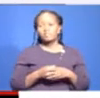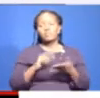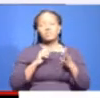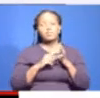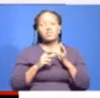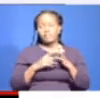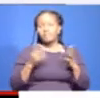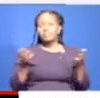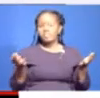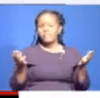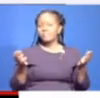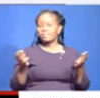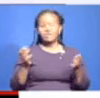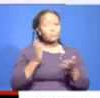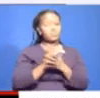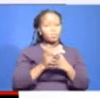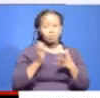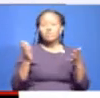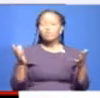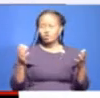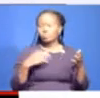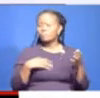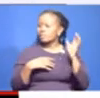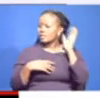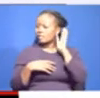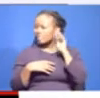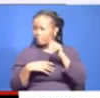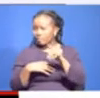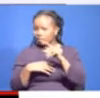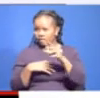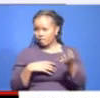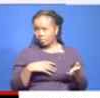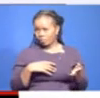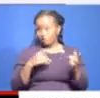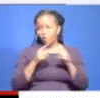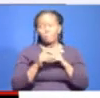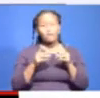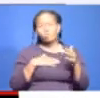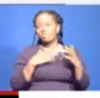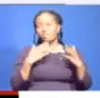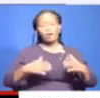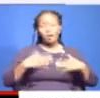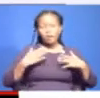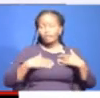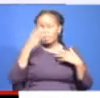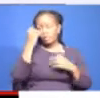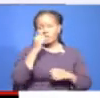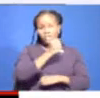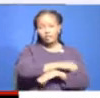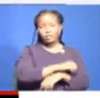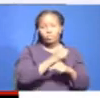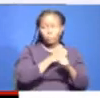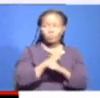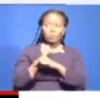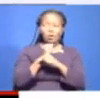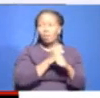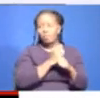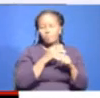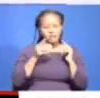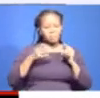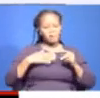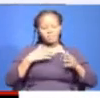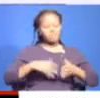So I whispered to her that I'm so glad I went to school in Homa Bay, but I was not born there.